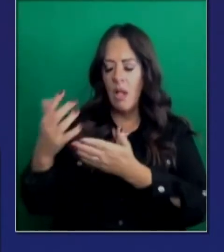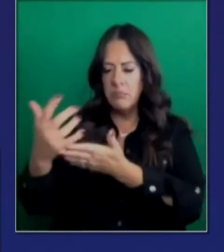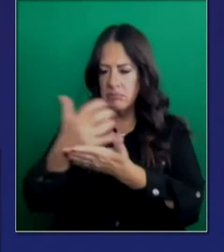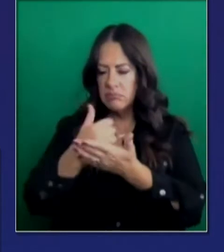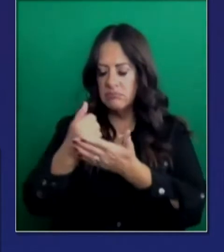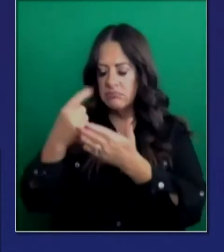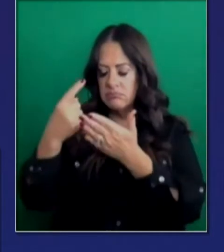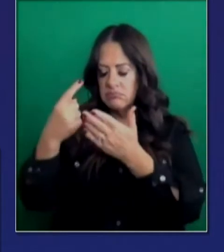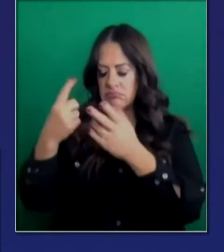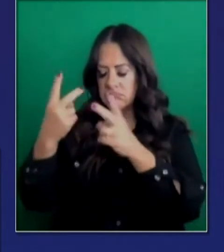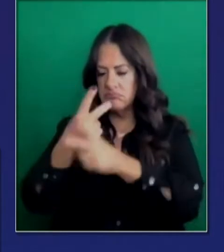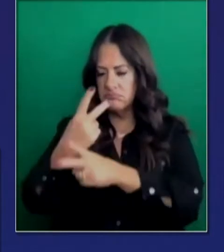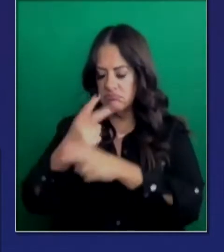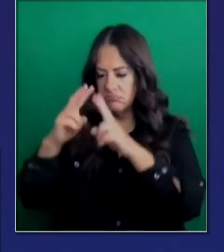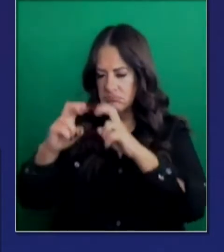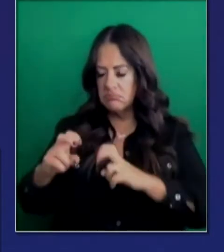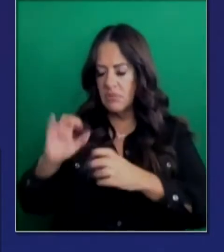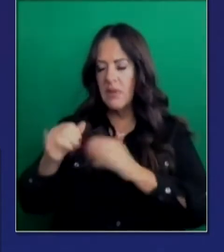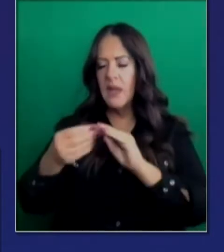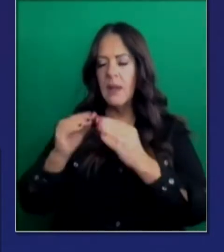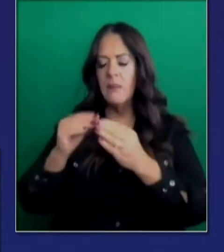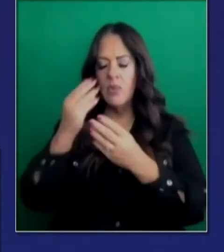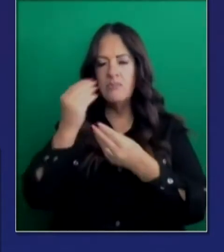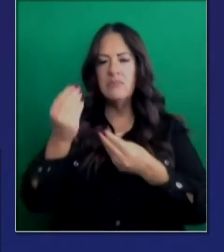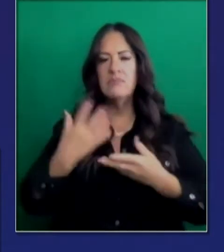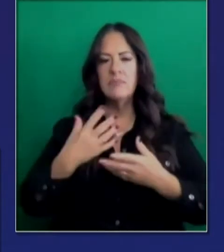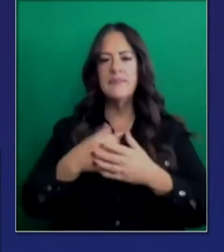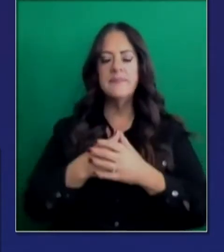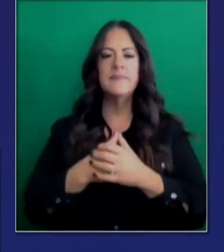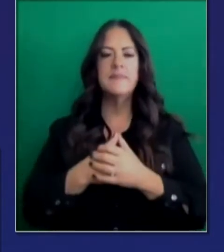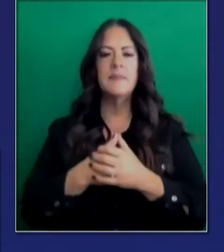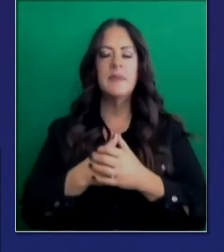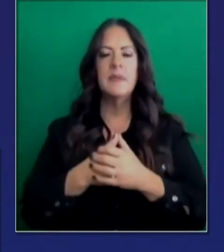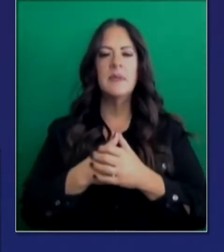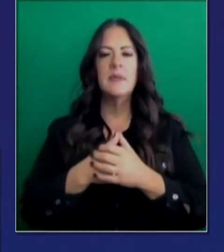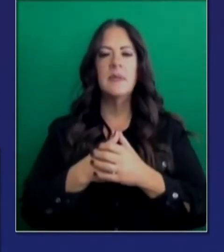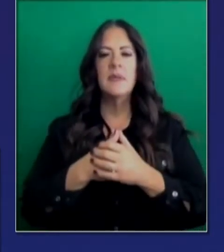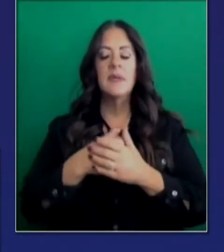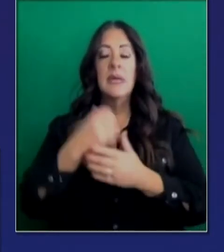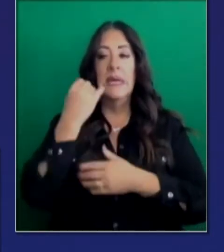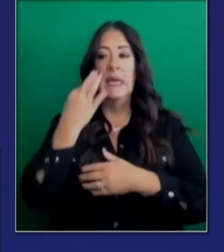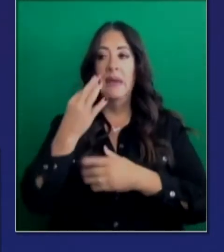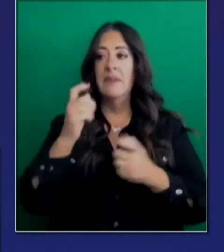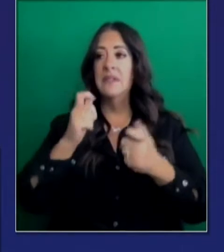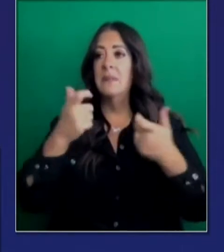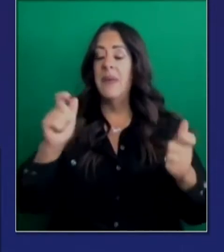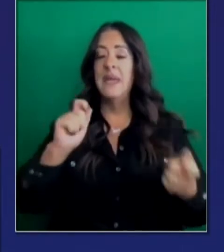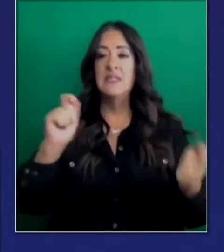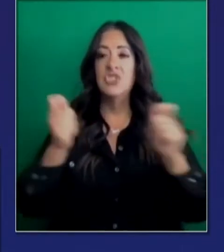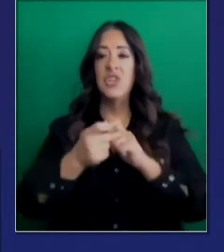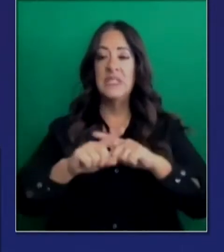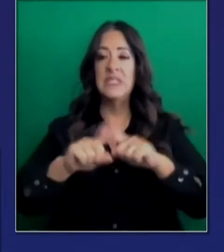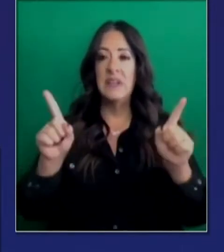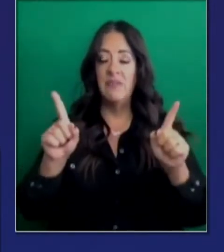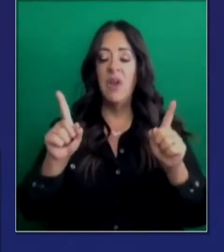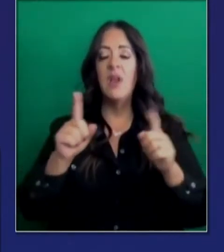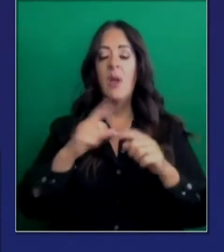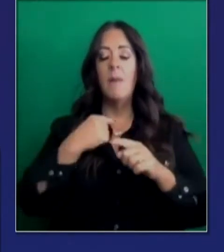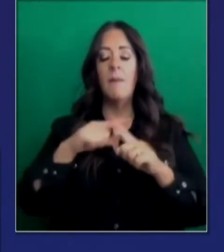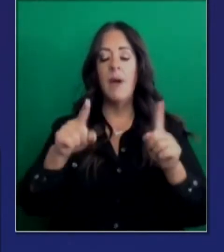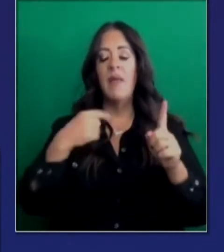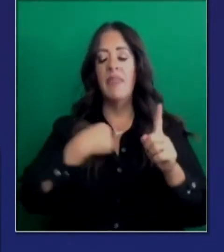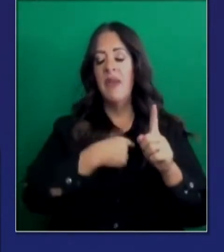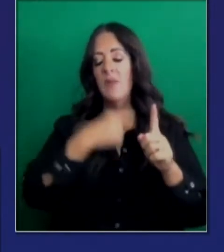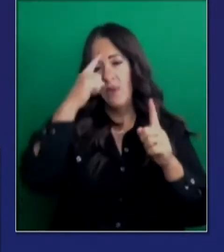ICU capacity currently, unless those projections are radically different, that we can expect that stay-at-home to continue. As it relates